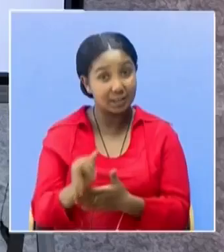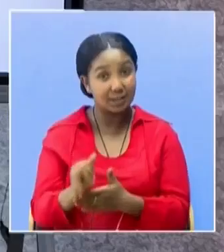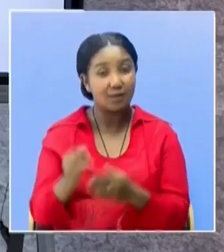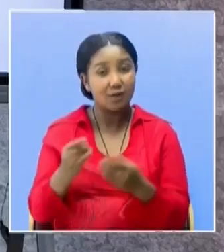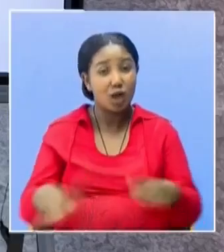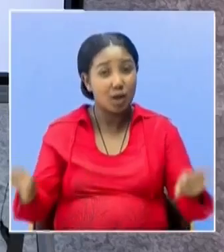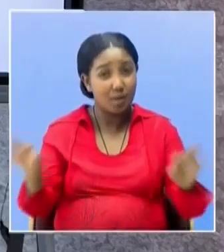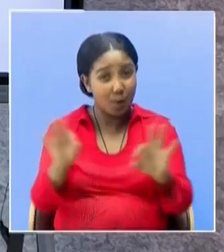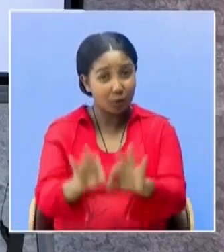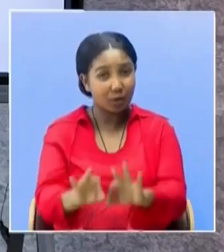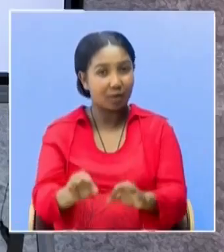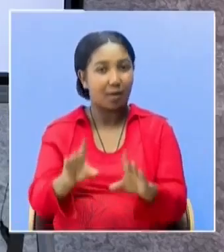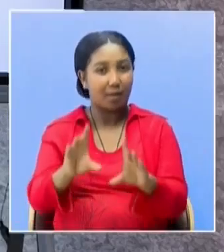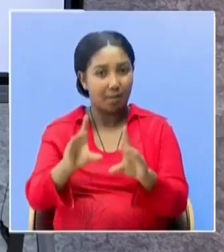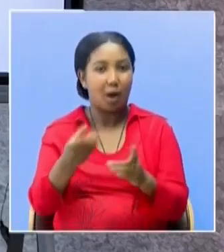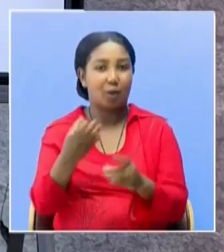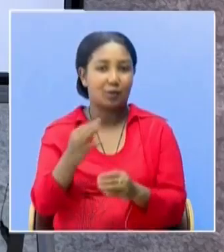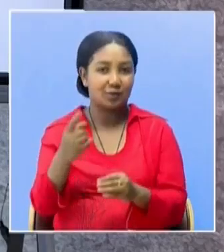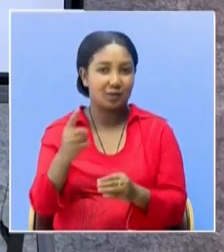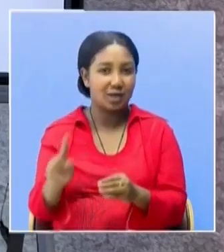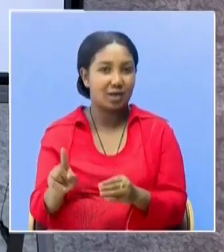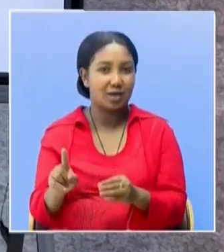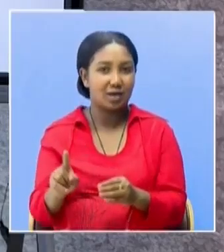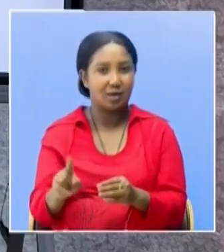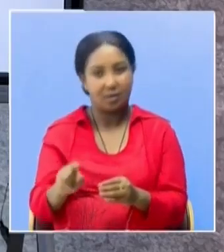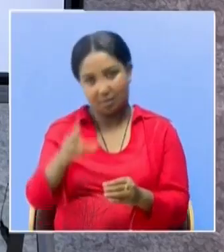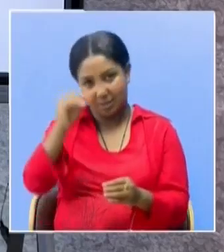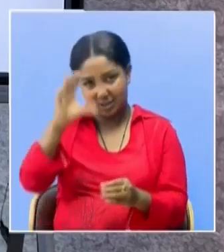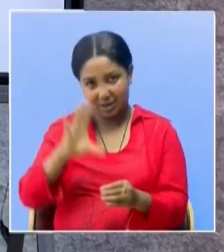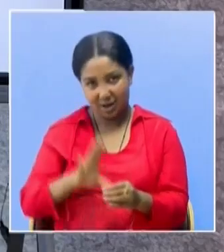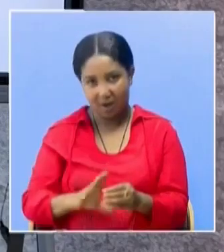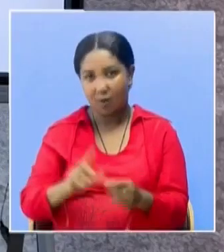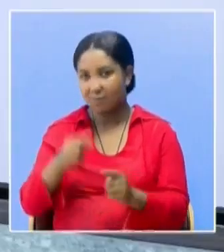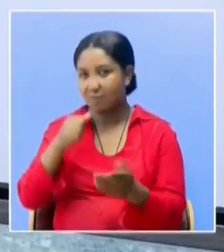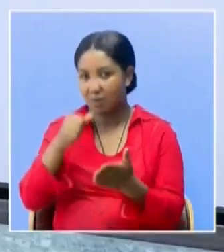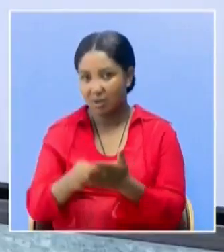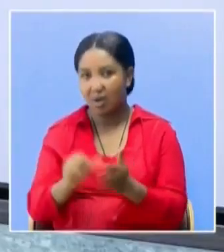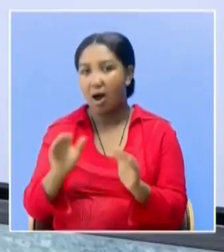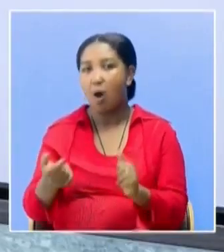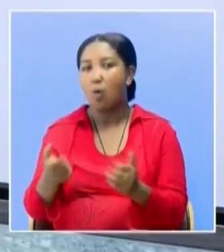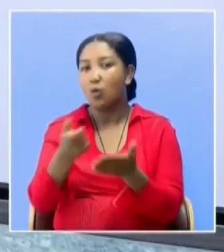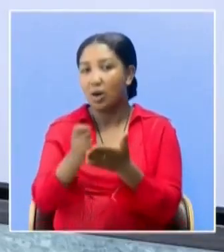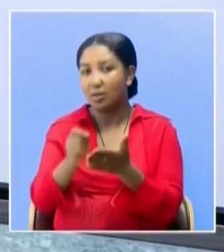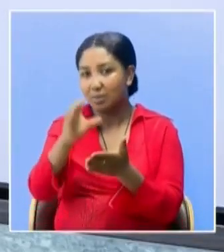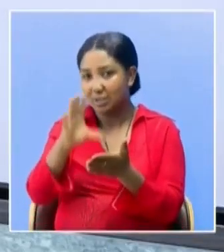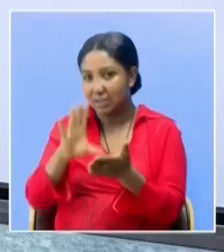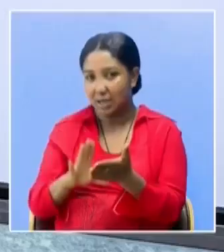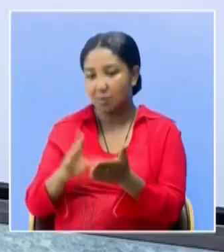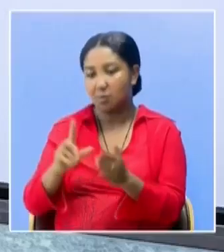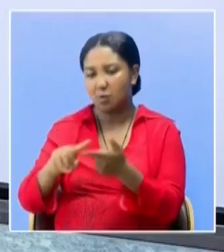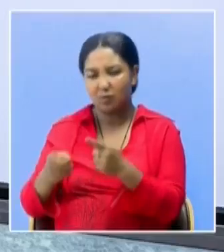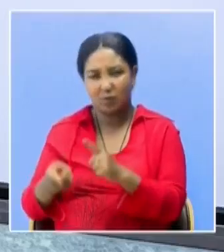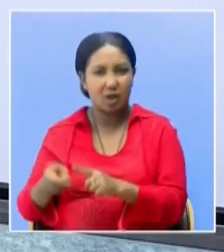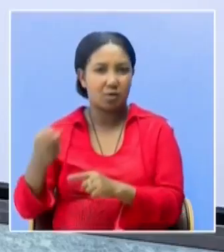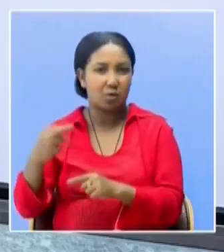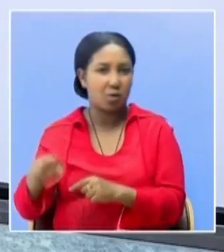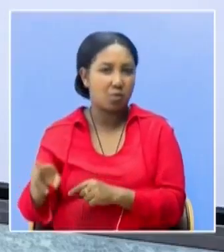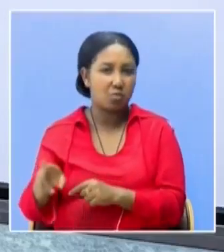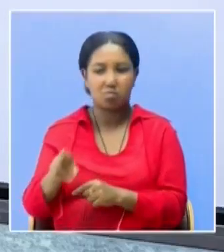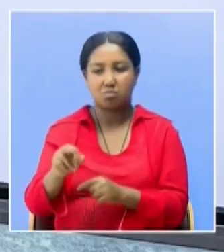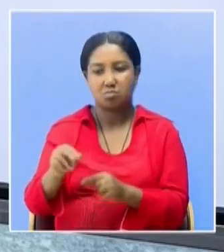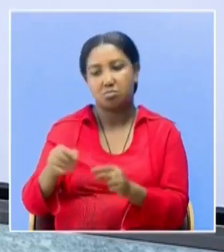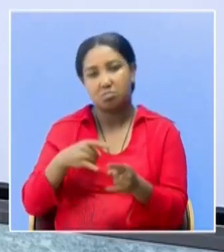very important part of the letter, how you are writing personal letter to your friends or to anyone